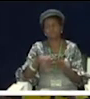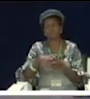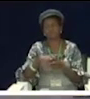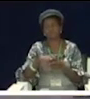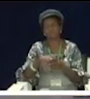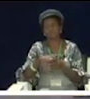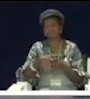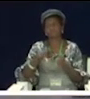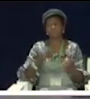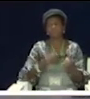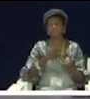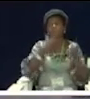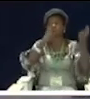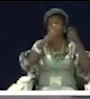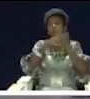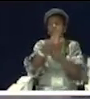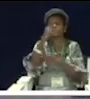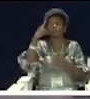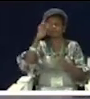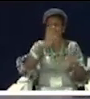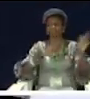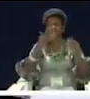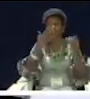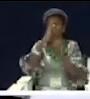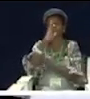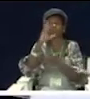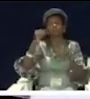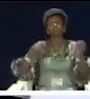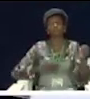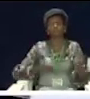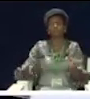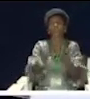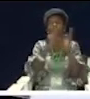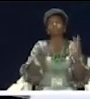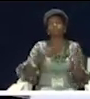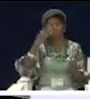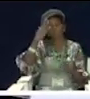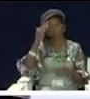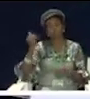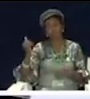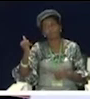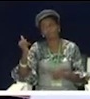We cry to God for mercy. Thank God nobody asked me why.